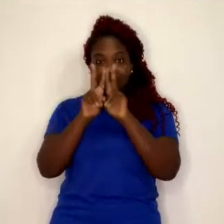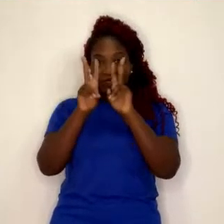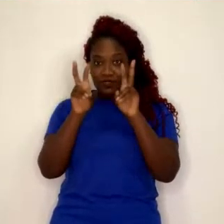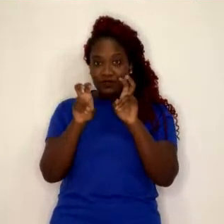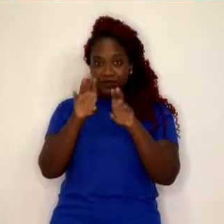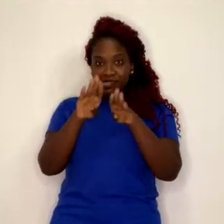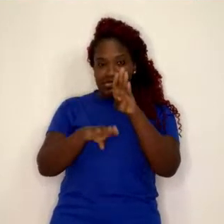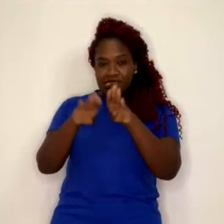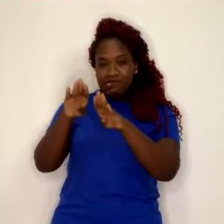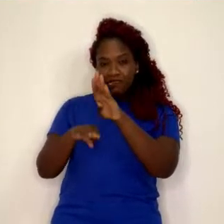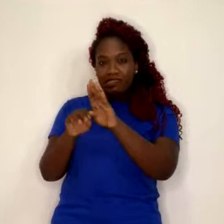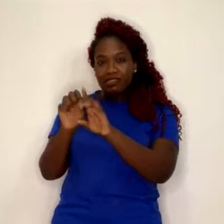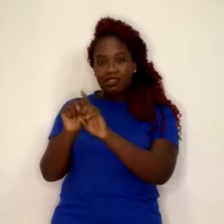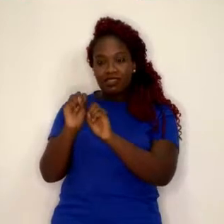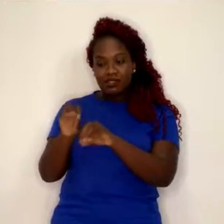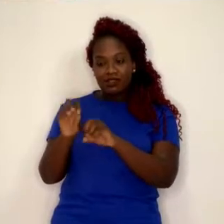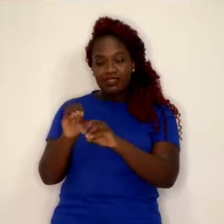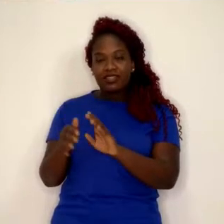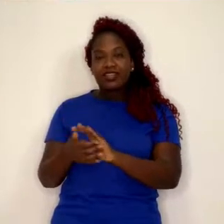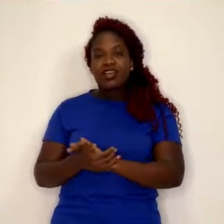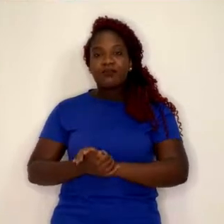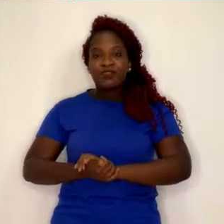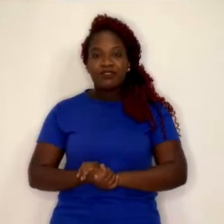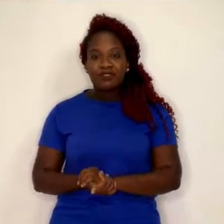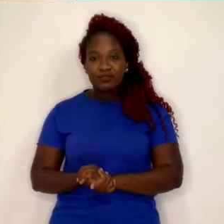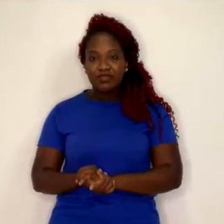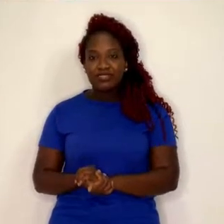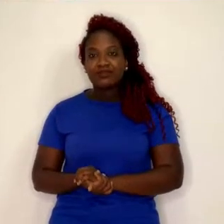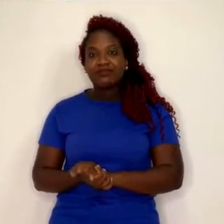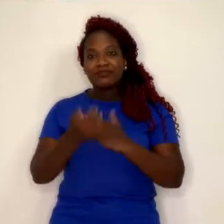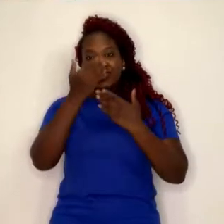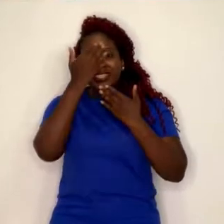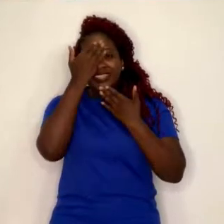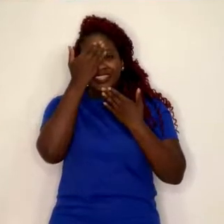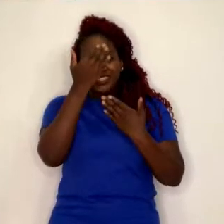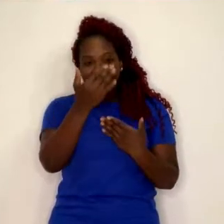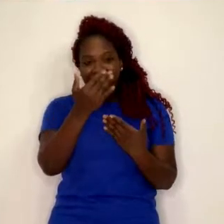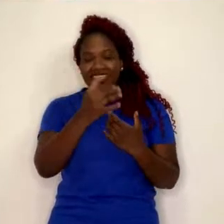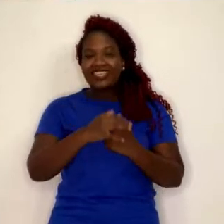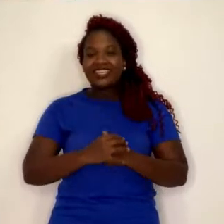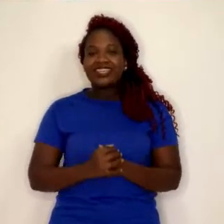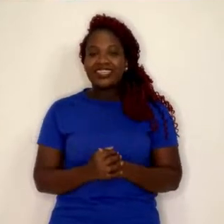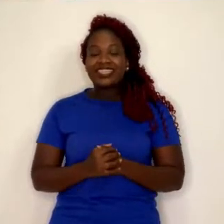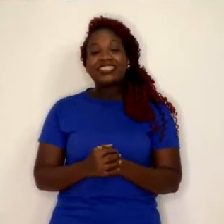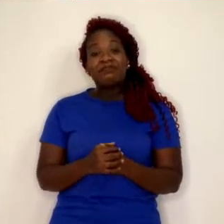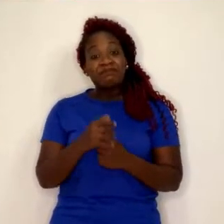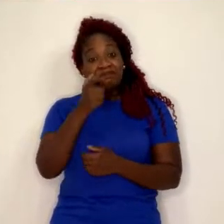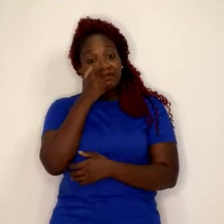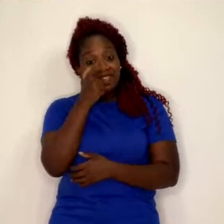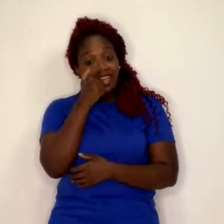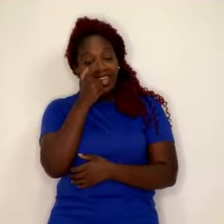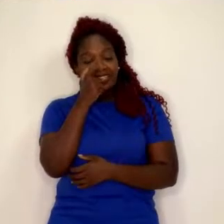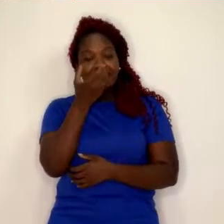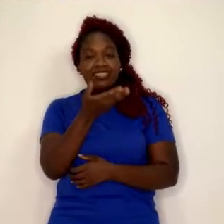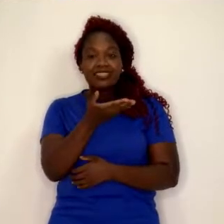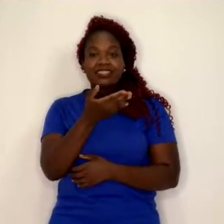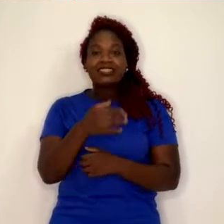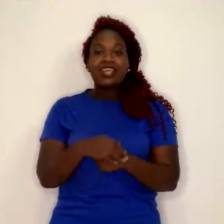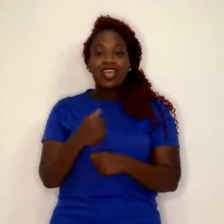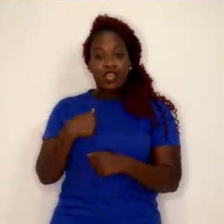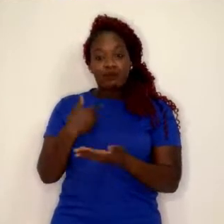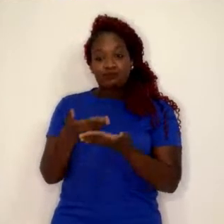about educational inequalities in our country. Thank you for mentioning them. It's interesting that in